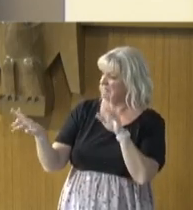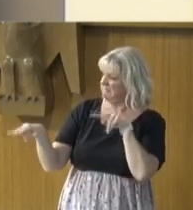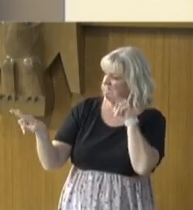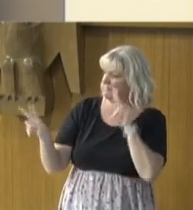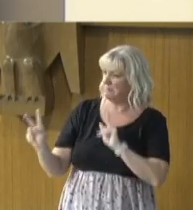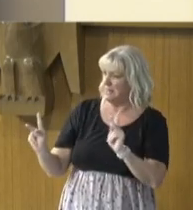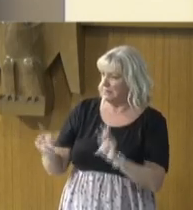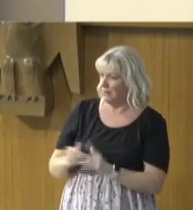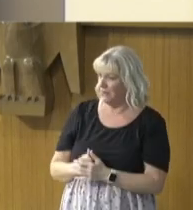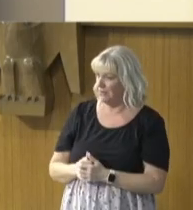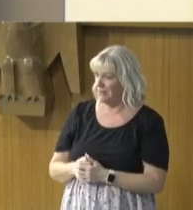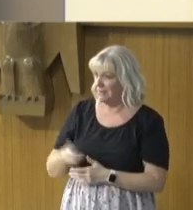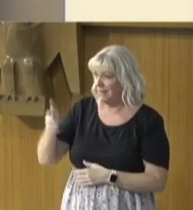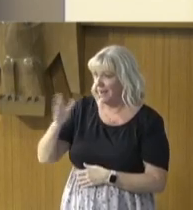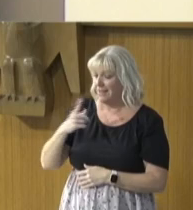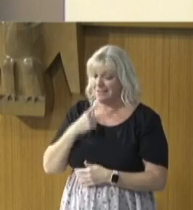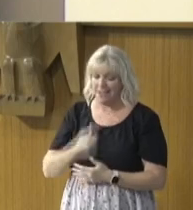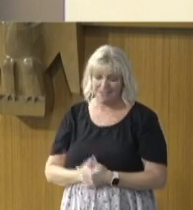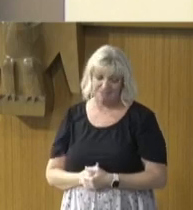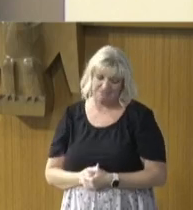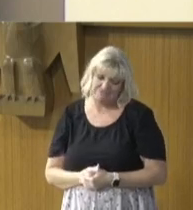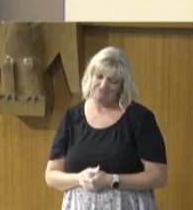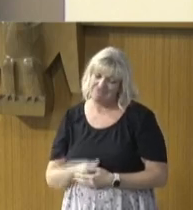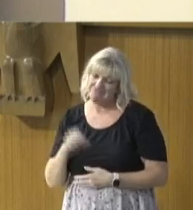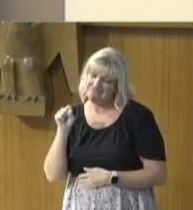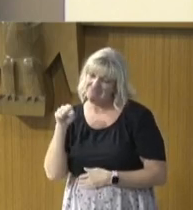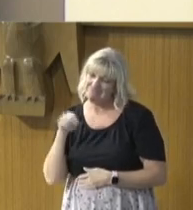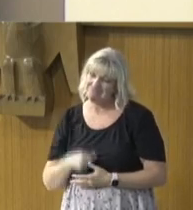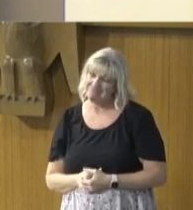And God says, yeah.